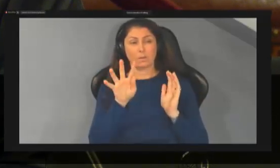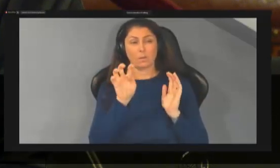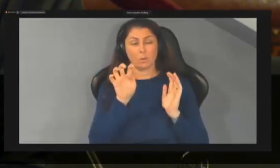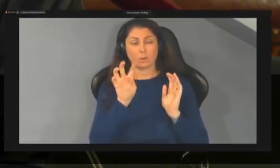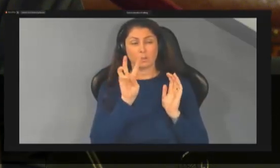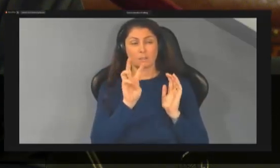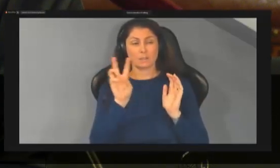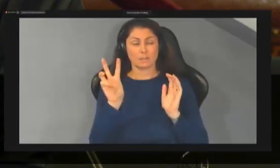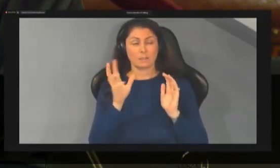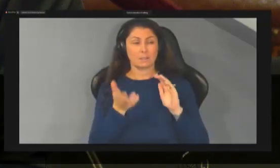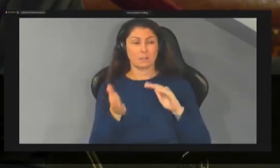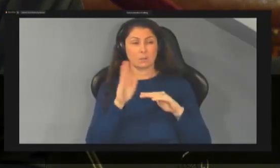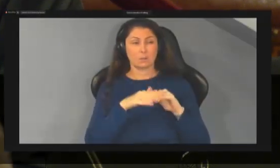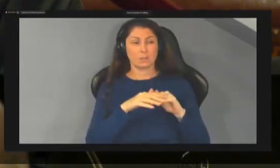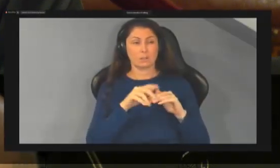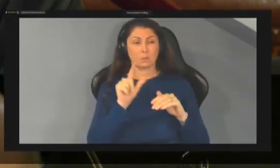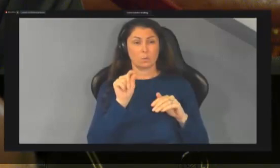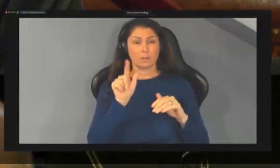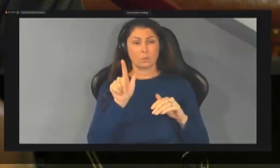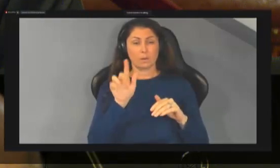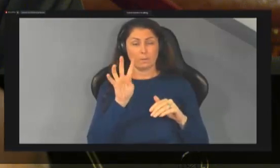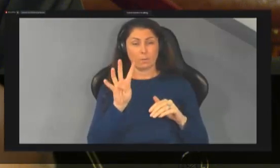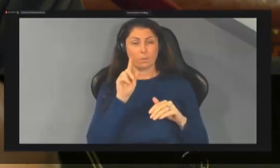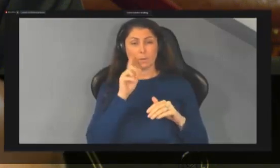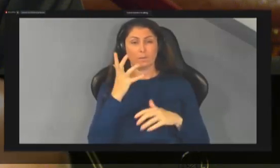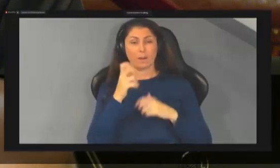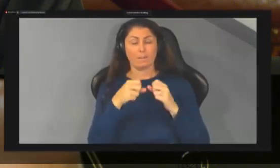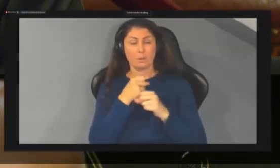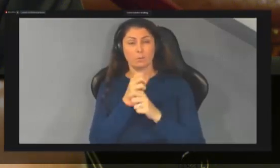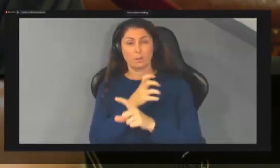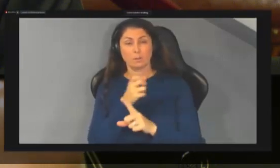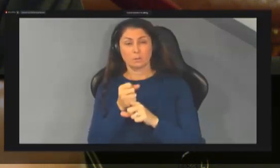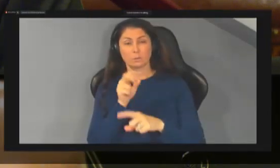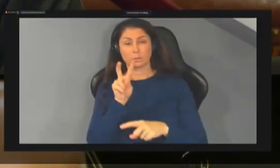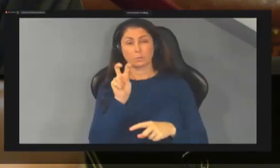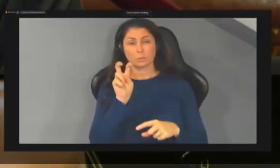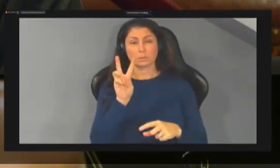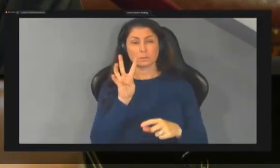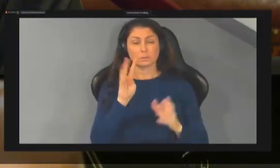$33,466 increase in 2024 with a five-year impact of